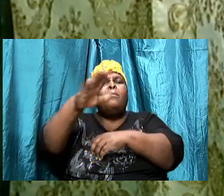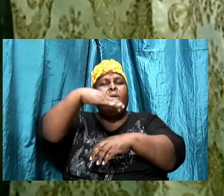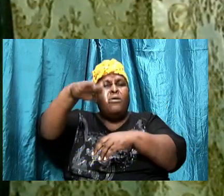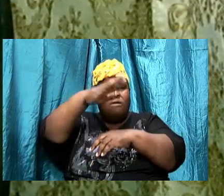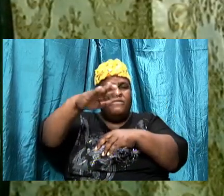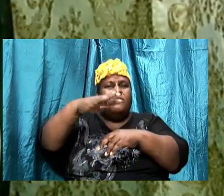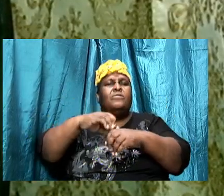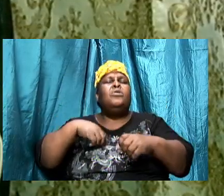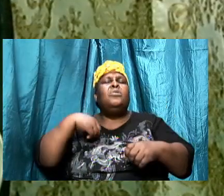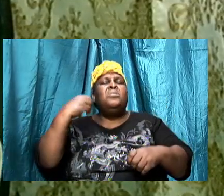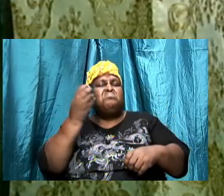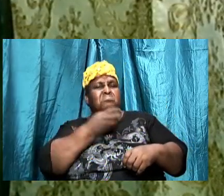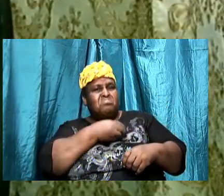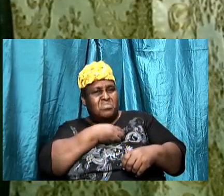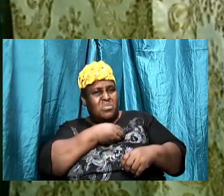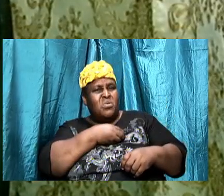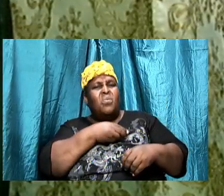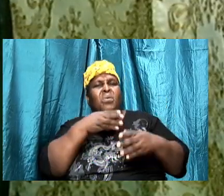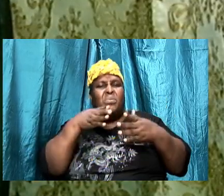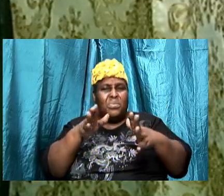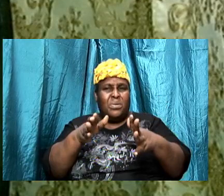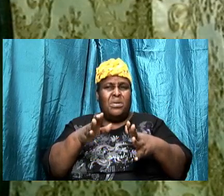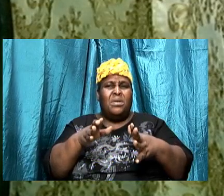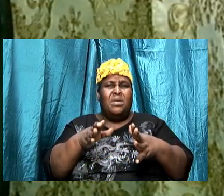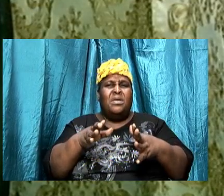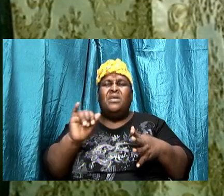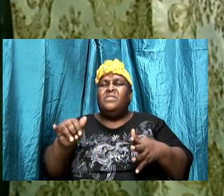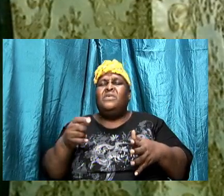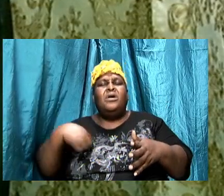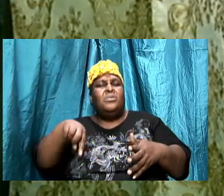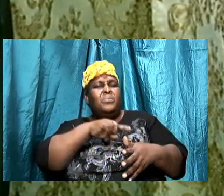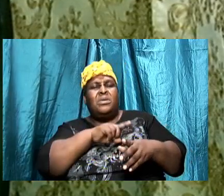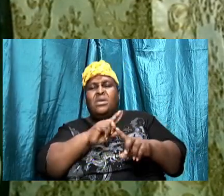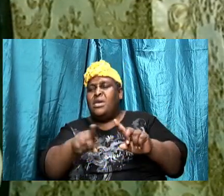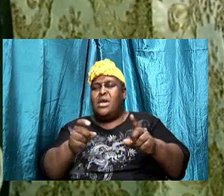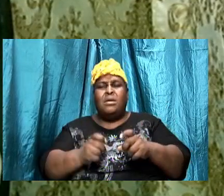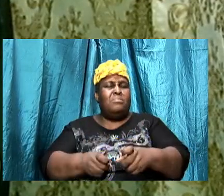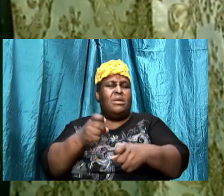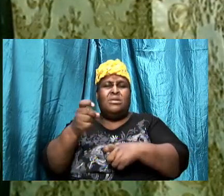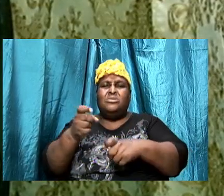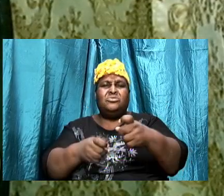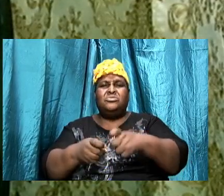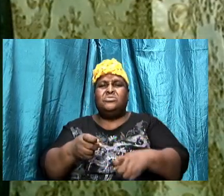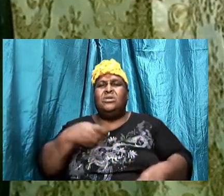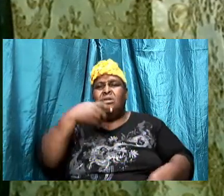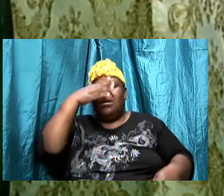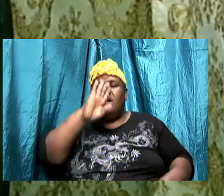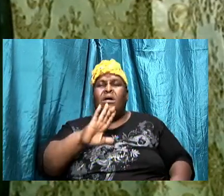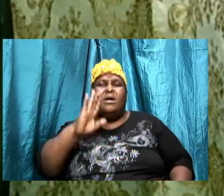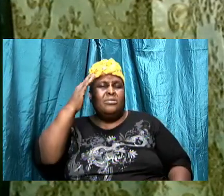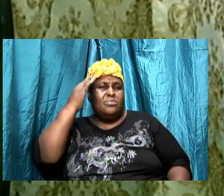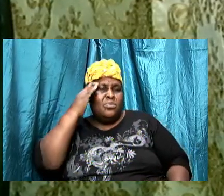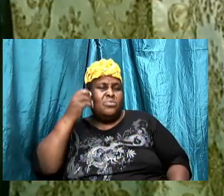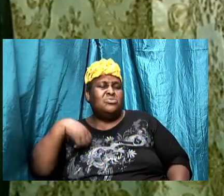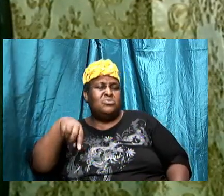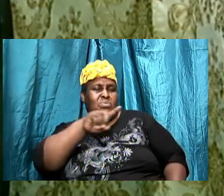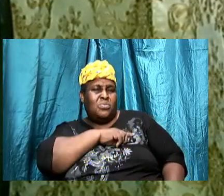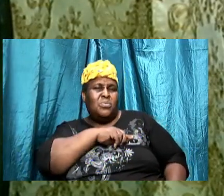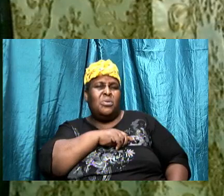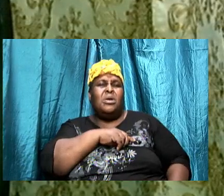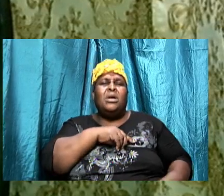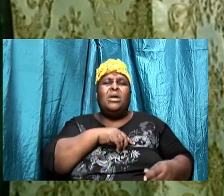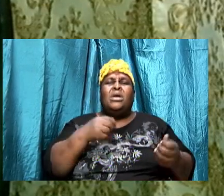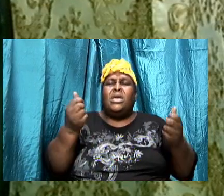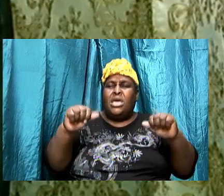tempted in a certain manner, it is because he knows that we are able to bear